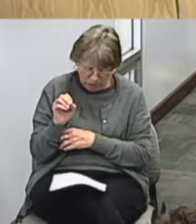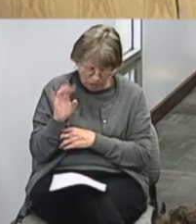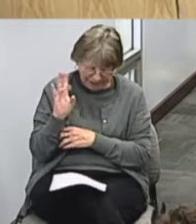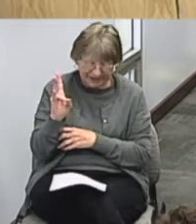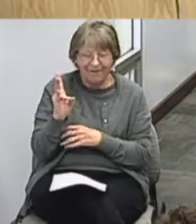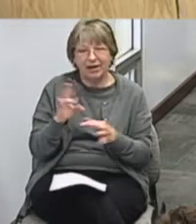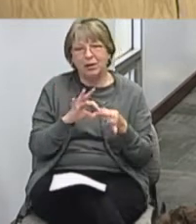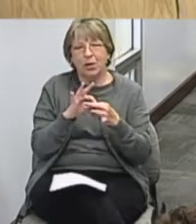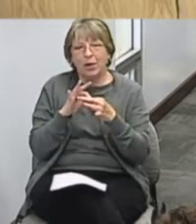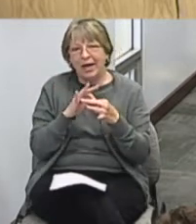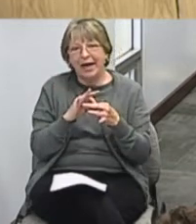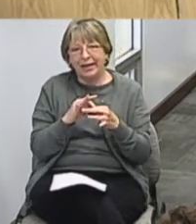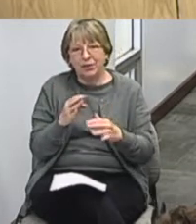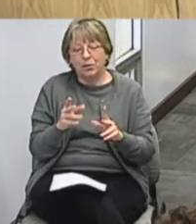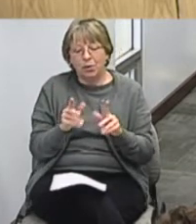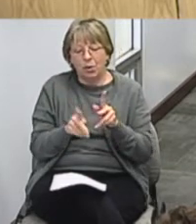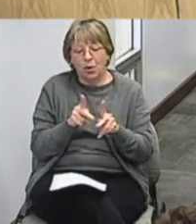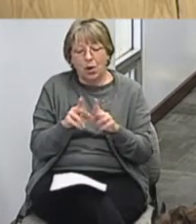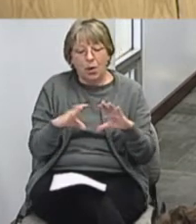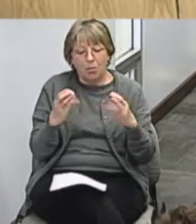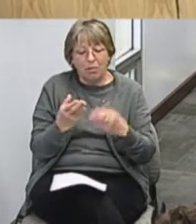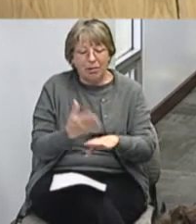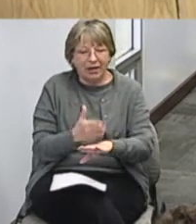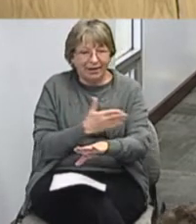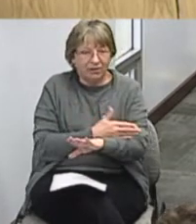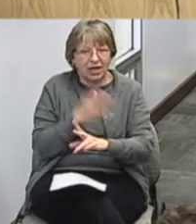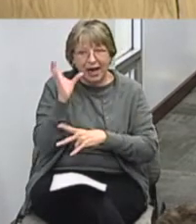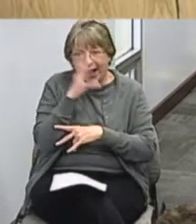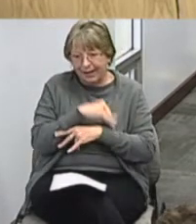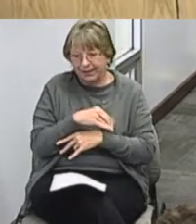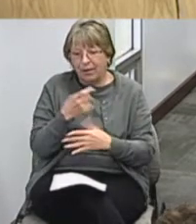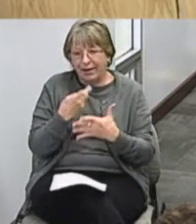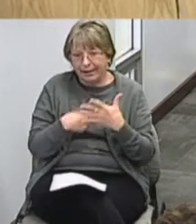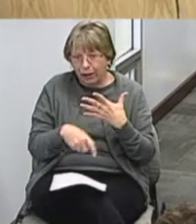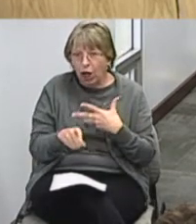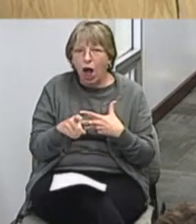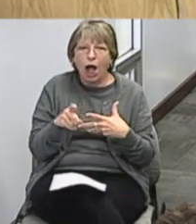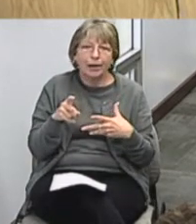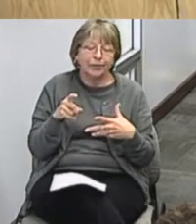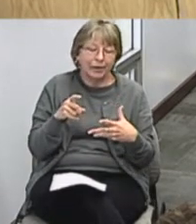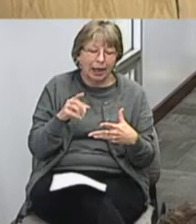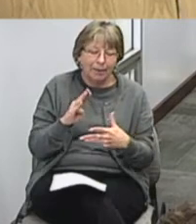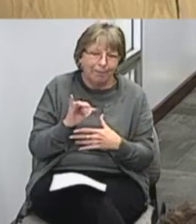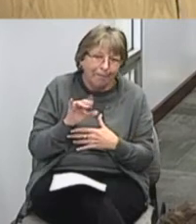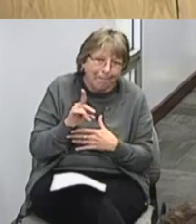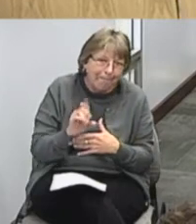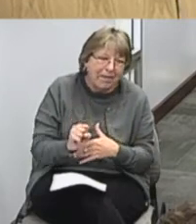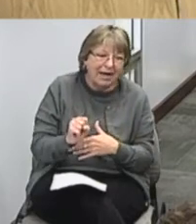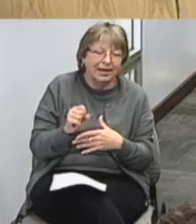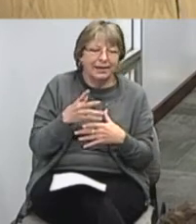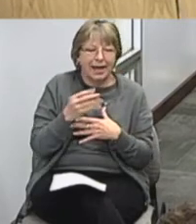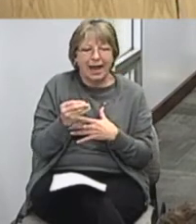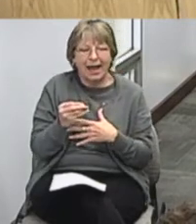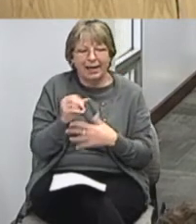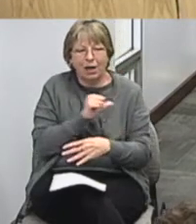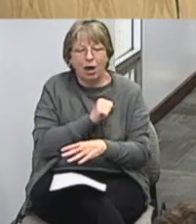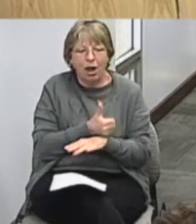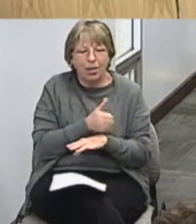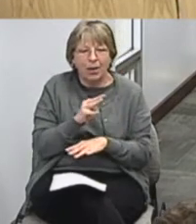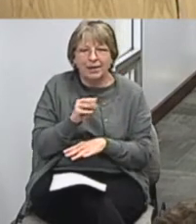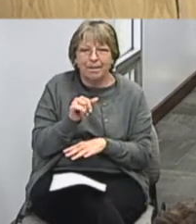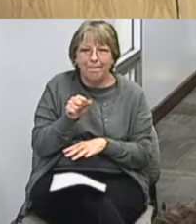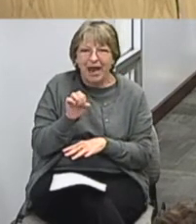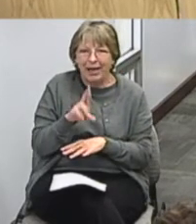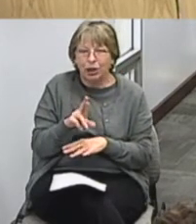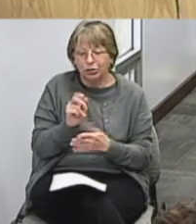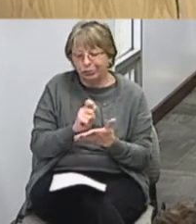to public improvements, estimate of cost of improvements, contracts and bids and bond issues, and authorize the mayor to sign. Second. All